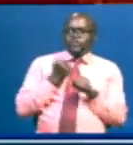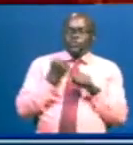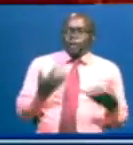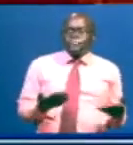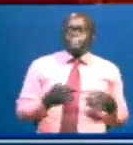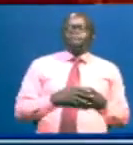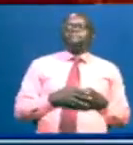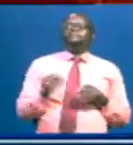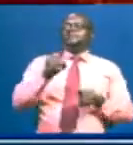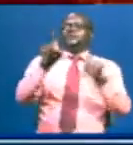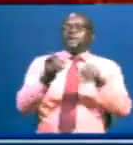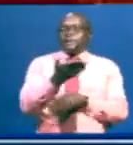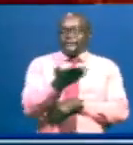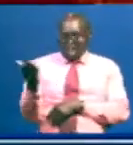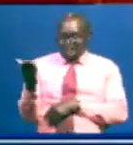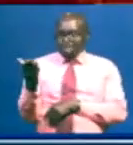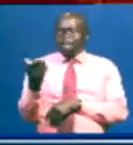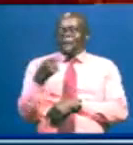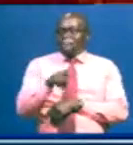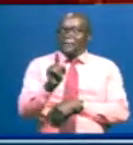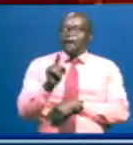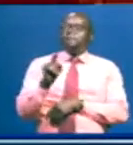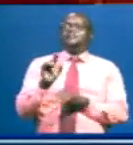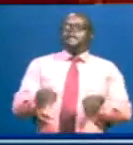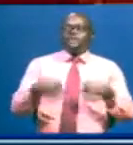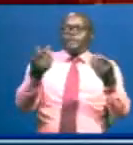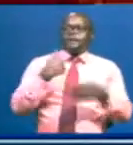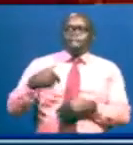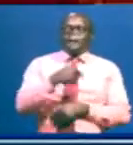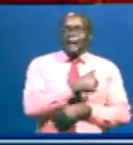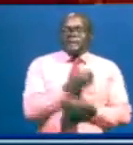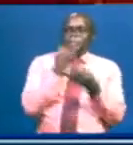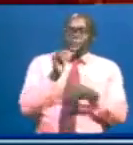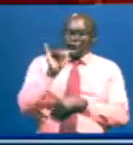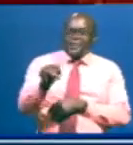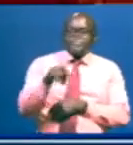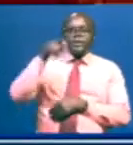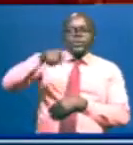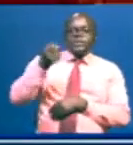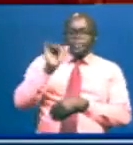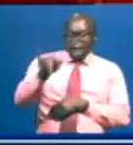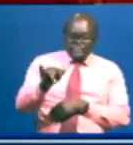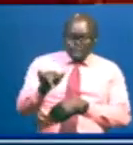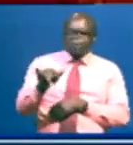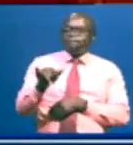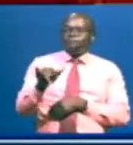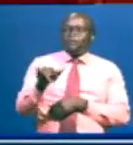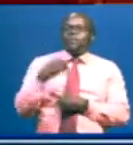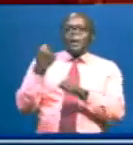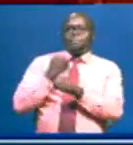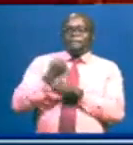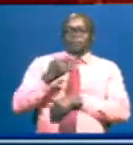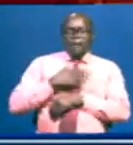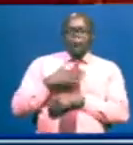to interrogate them and for them to be able to give us information that we need so that we can perform our task.